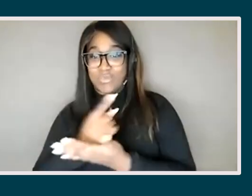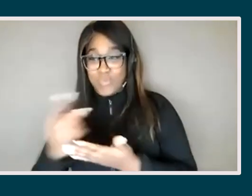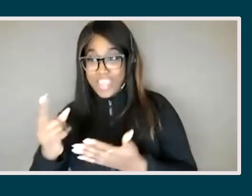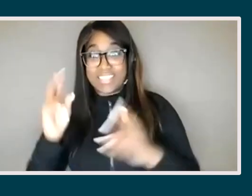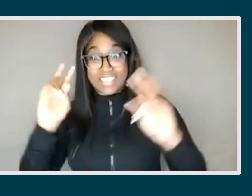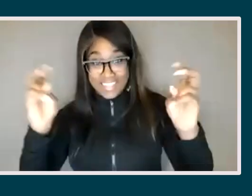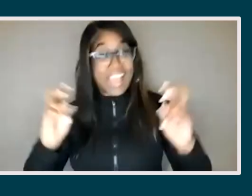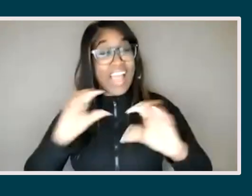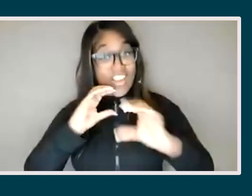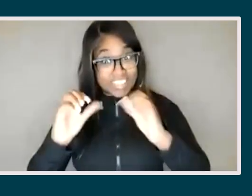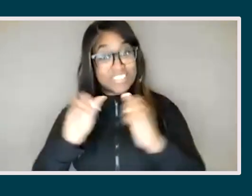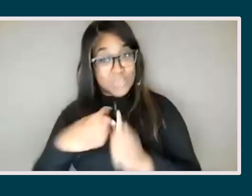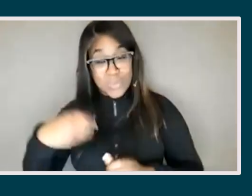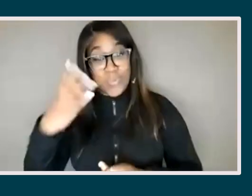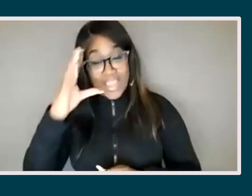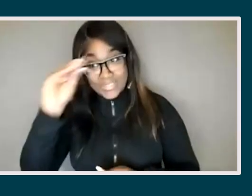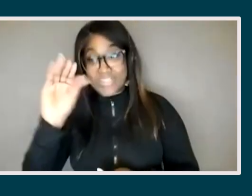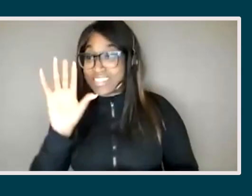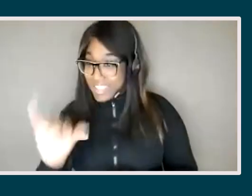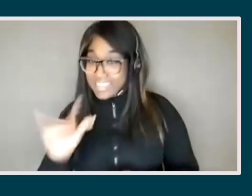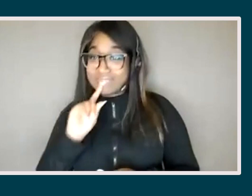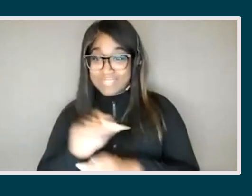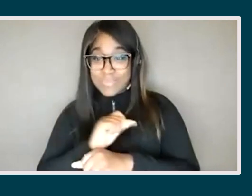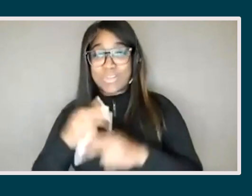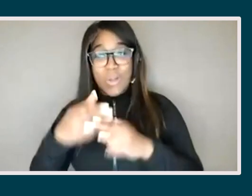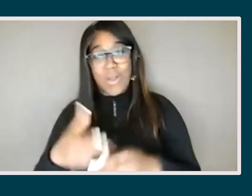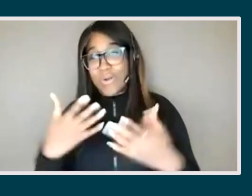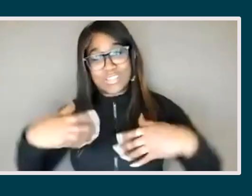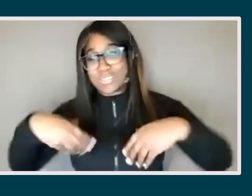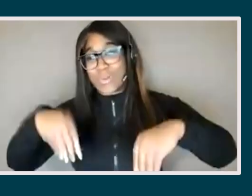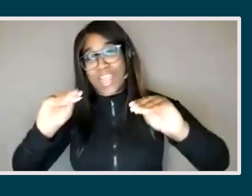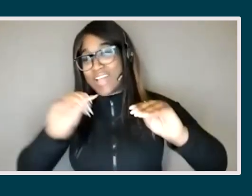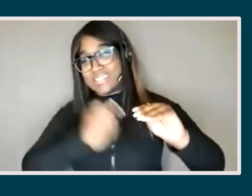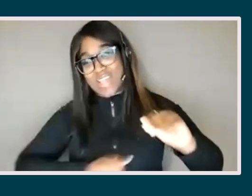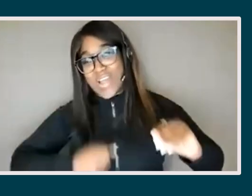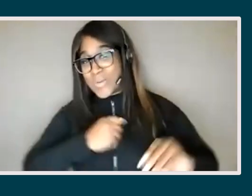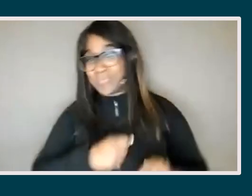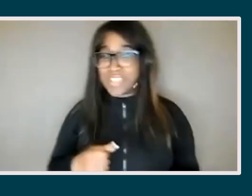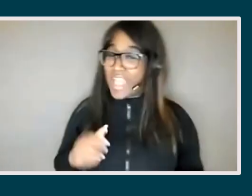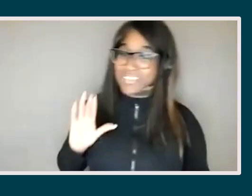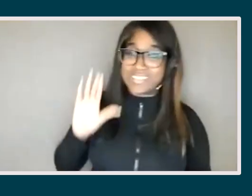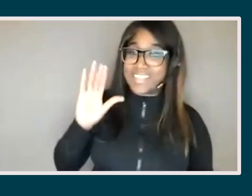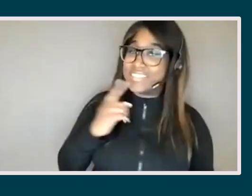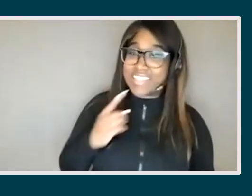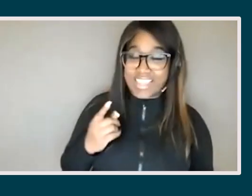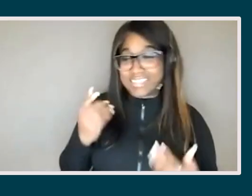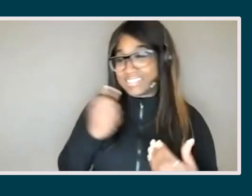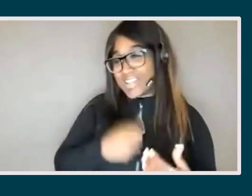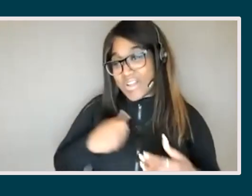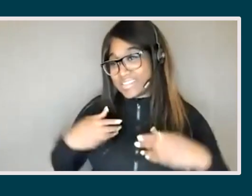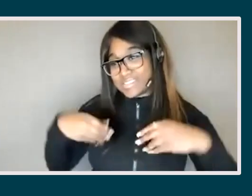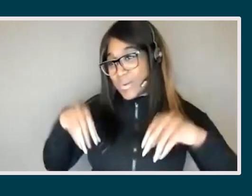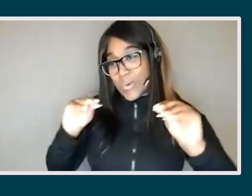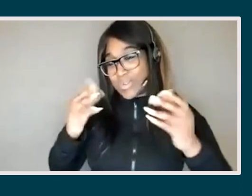Literally, I think that's what it's called. It is sold out. So sorry, everyone. Get on the wait list. Sold out.